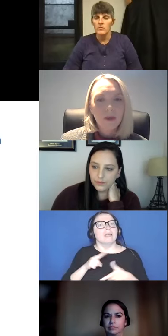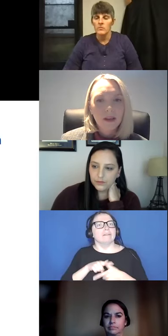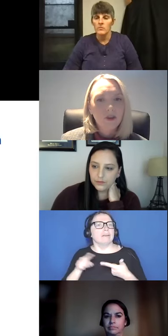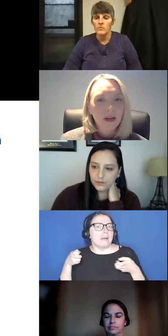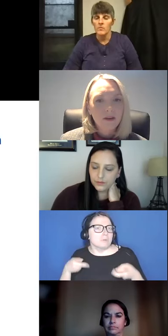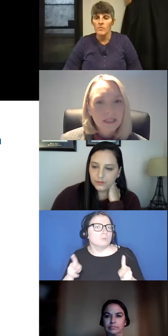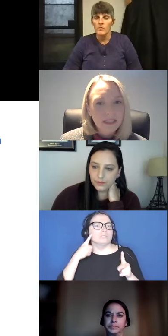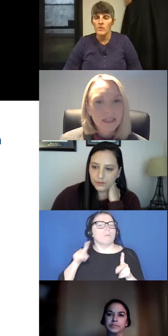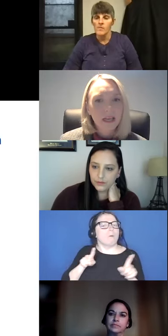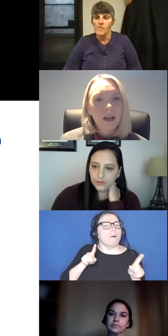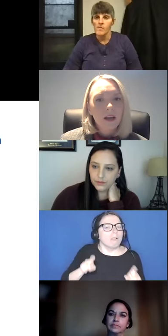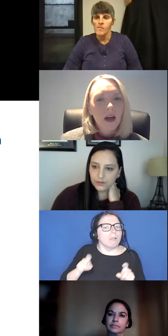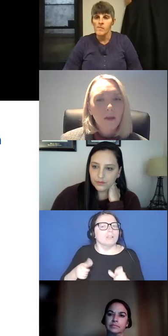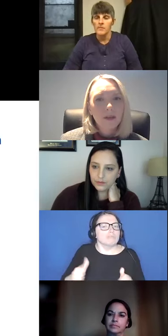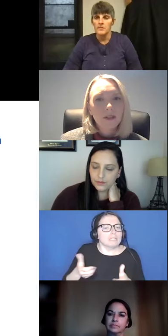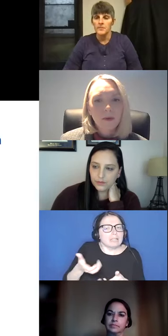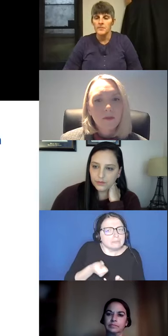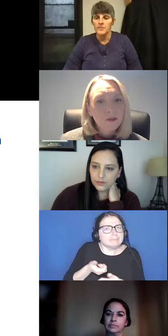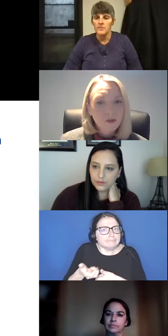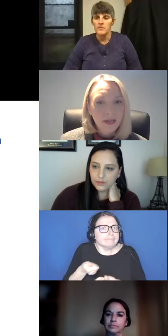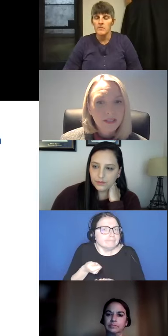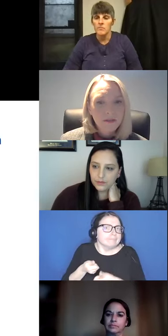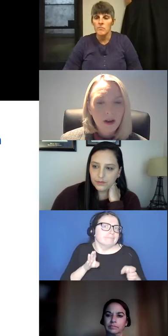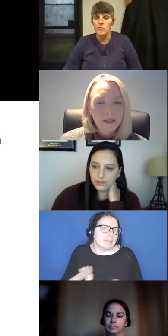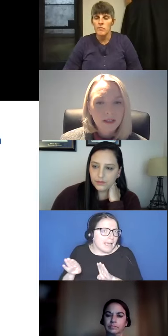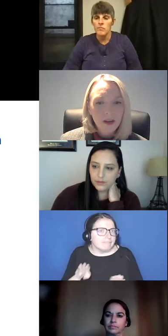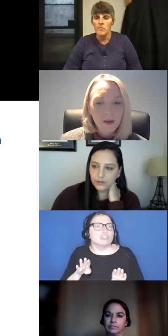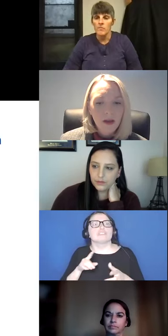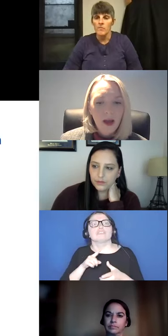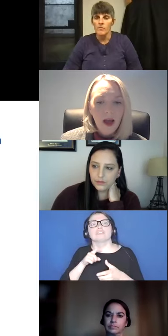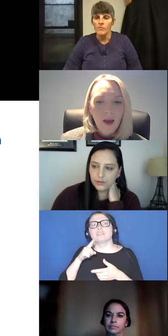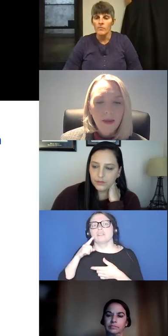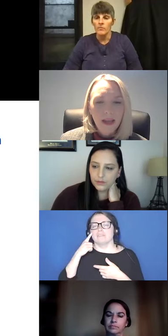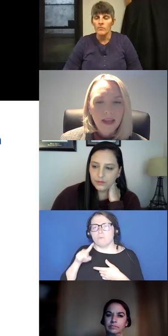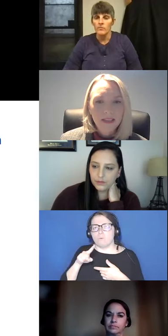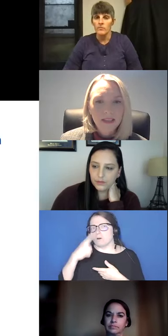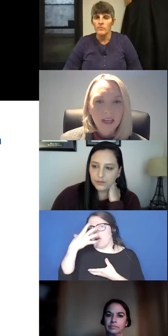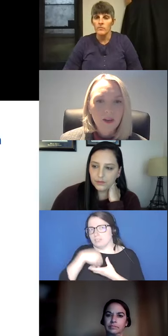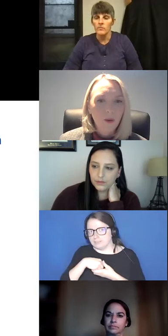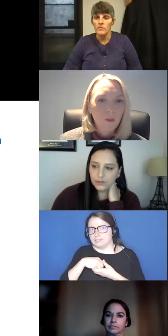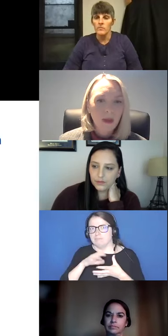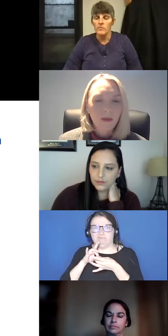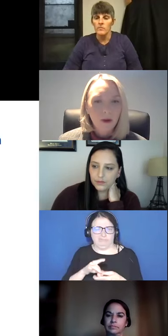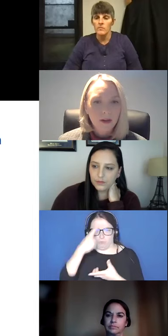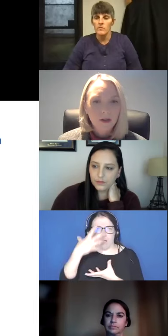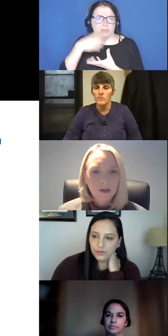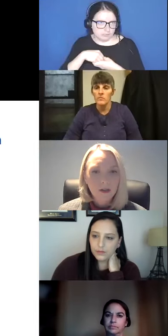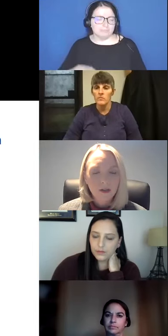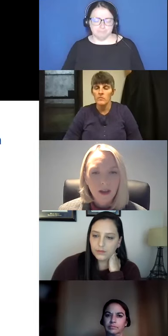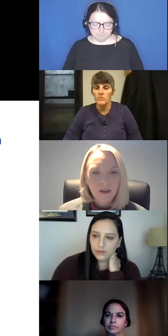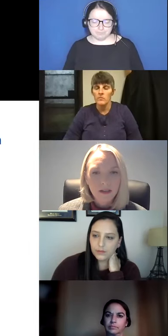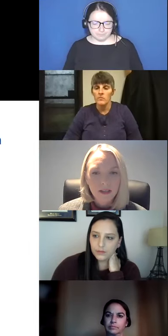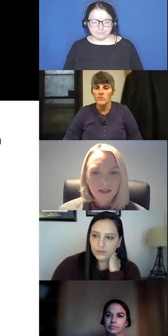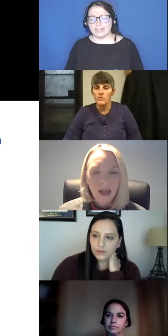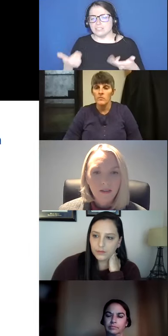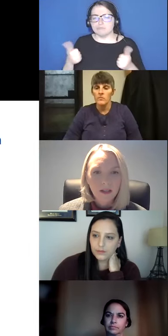if we can try to elicit some of those traits of autism and see, maybe where your